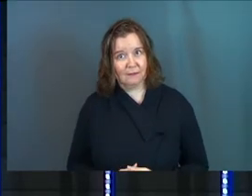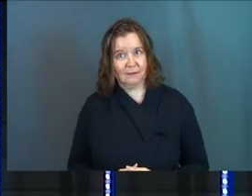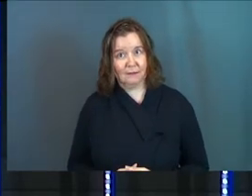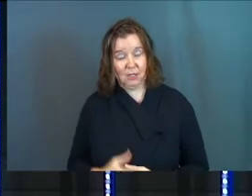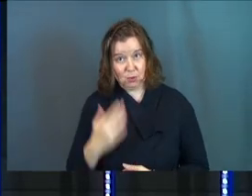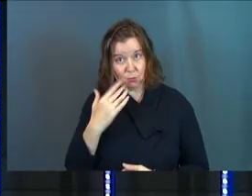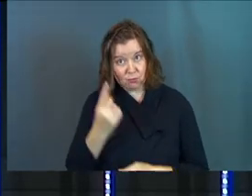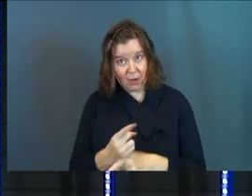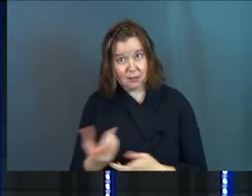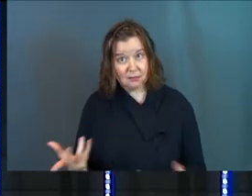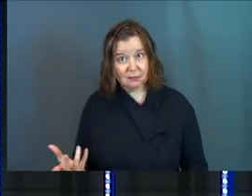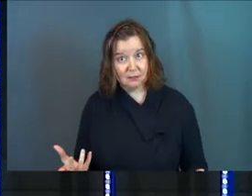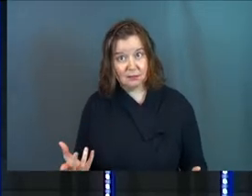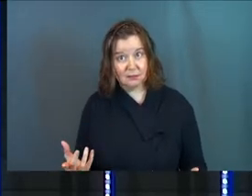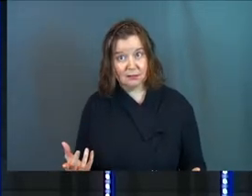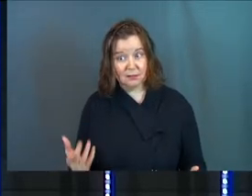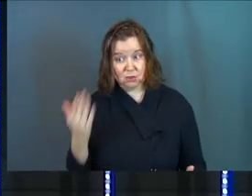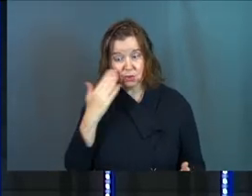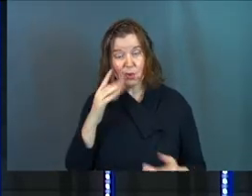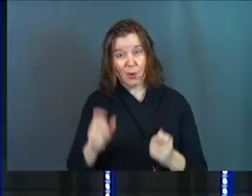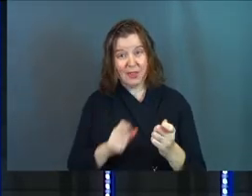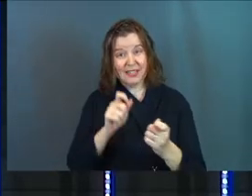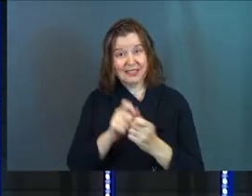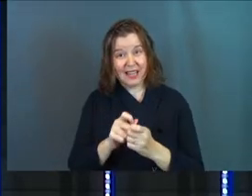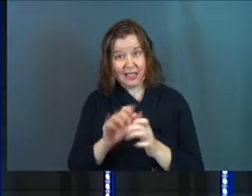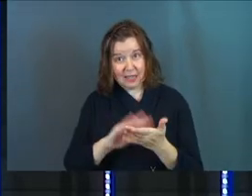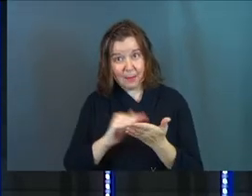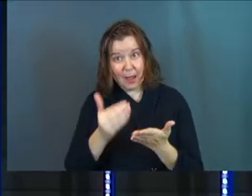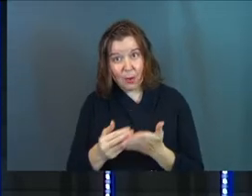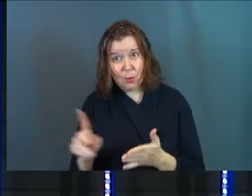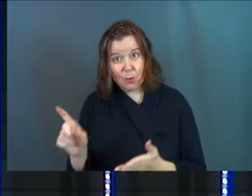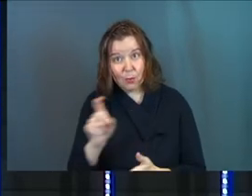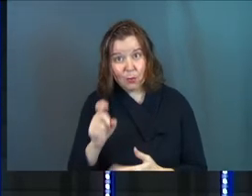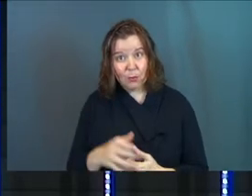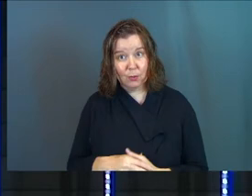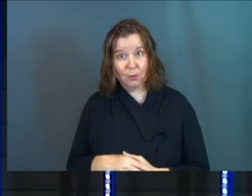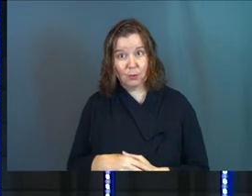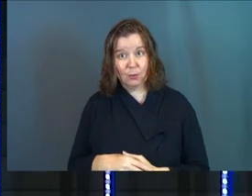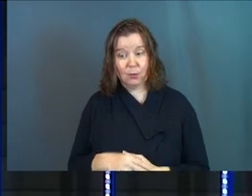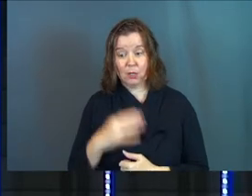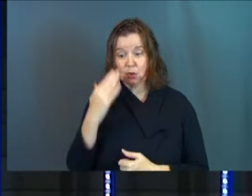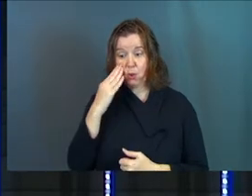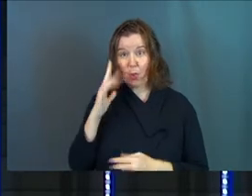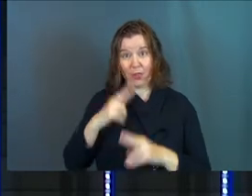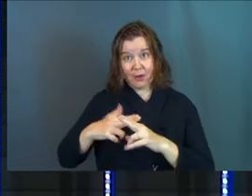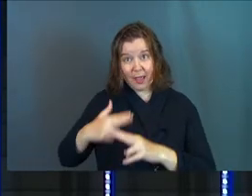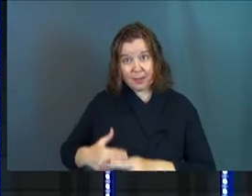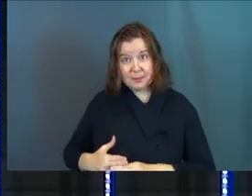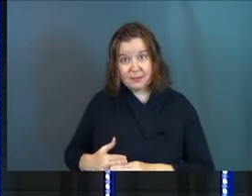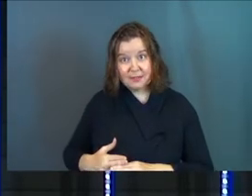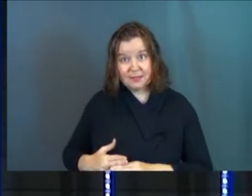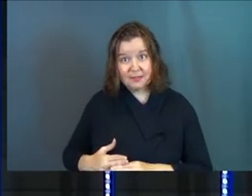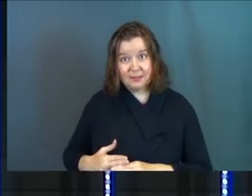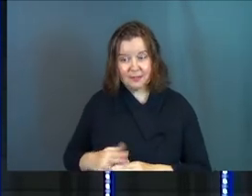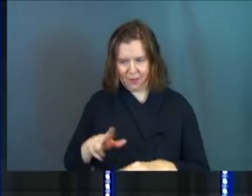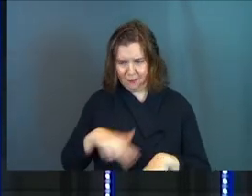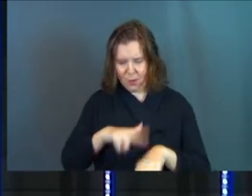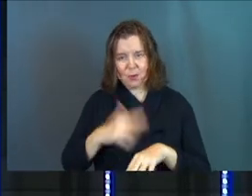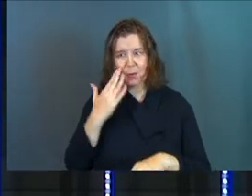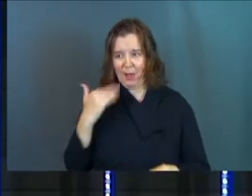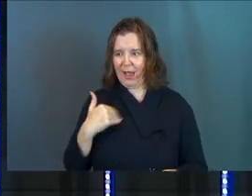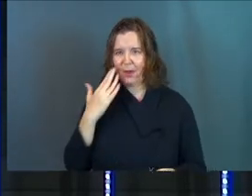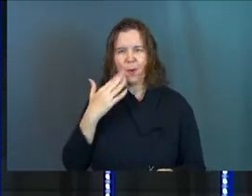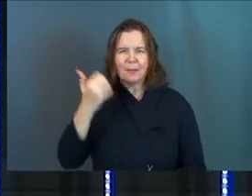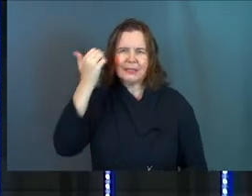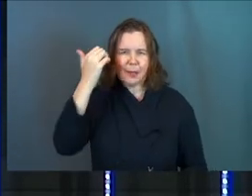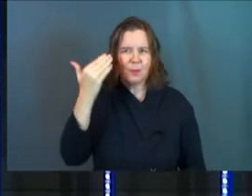Do you not? Do you know the exact amount? And do you know their names? Of course you do. I know